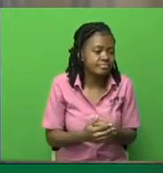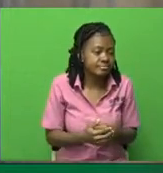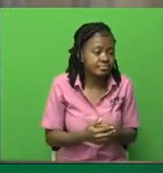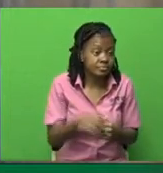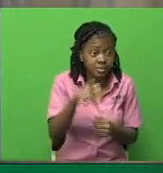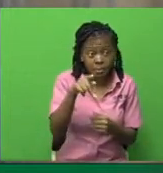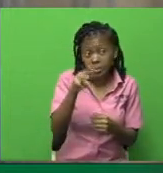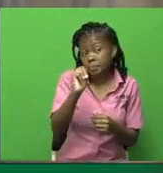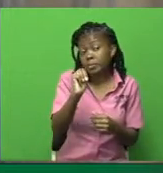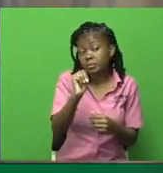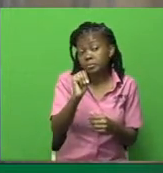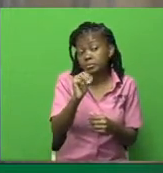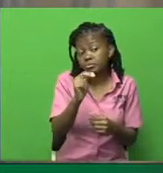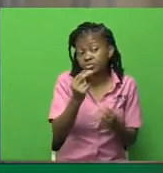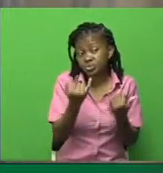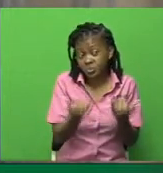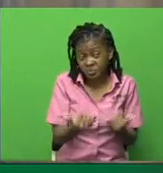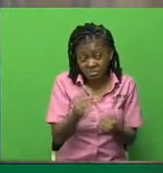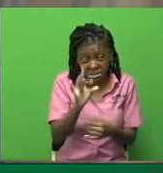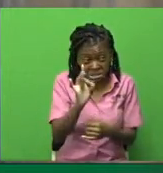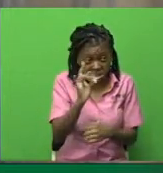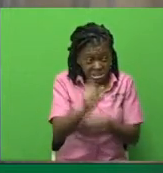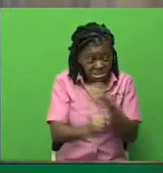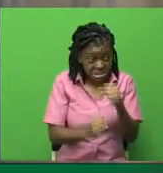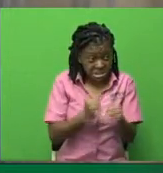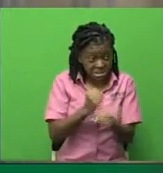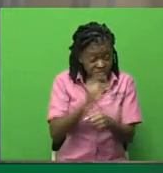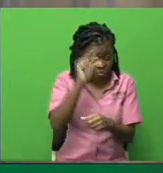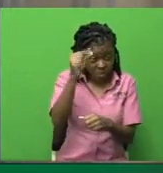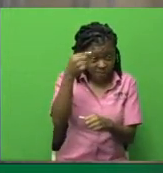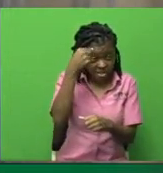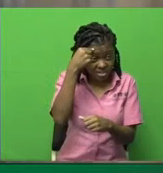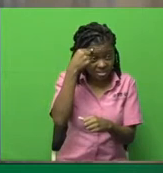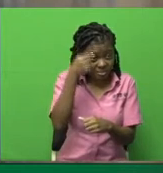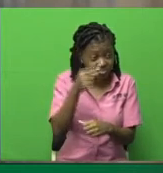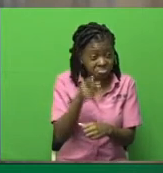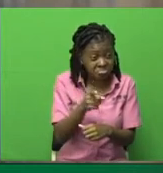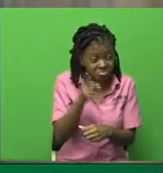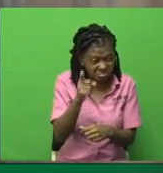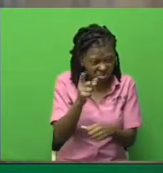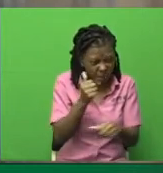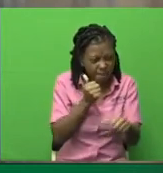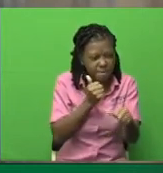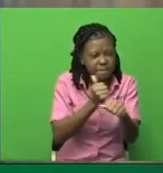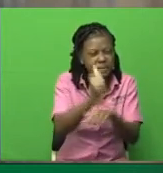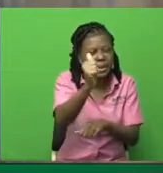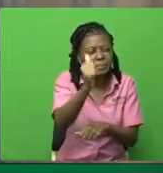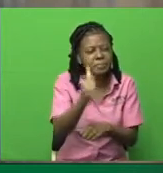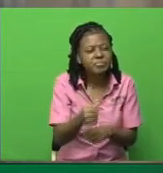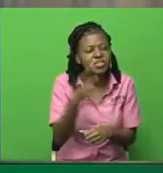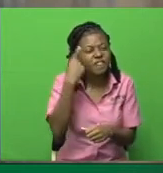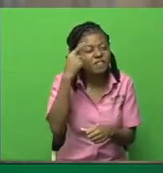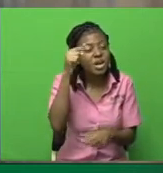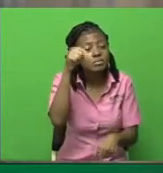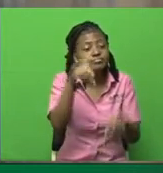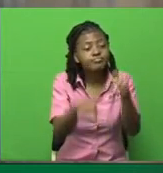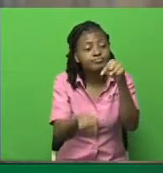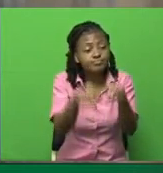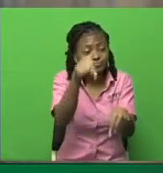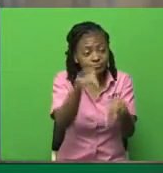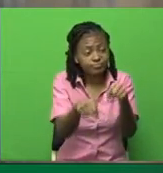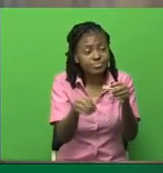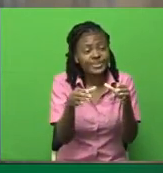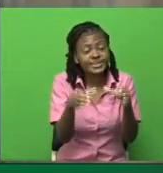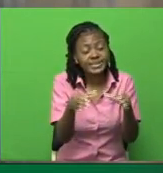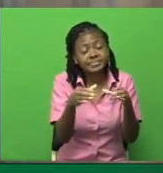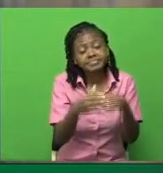is now in its eighth year of government and mistake to blame for the condition of the energy sector especially the